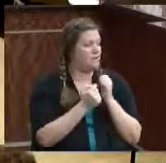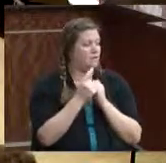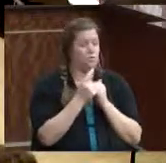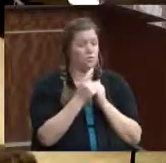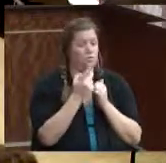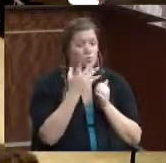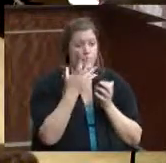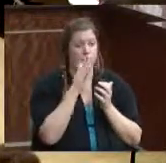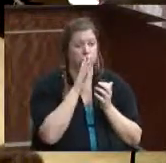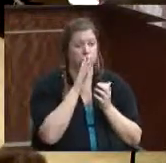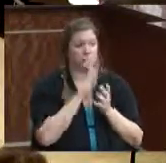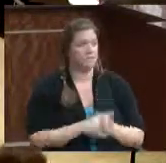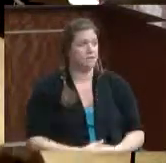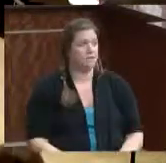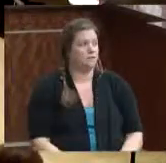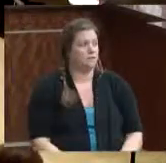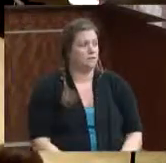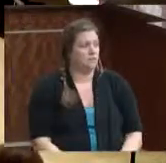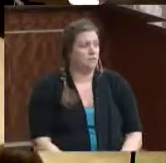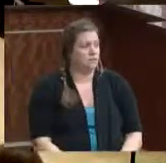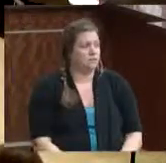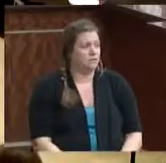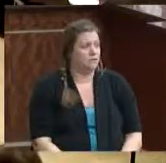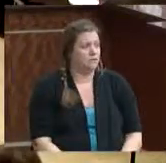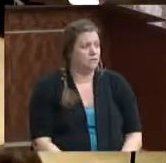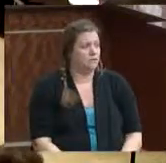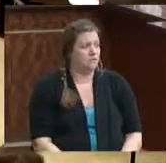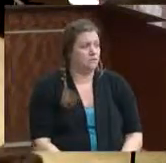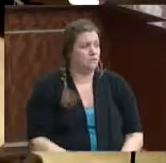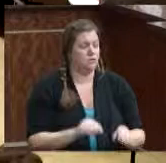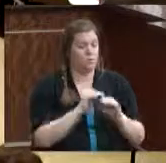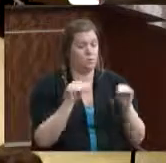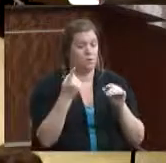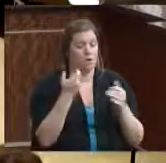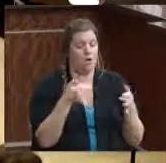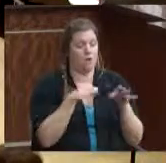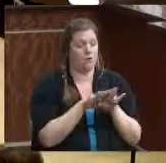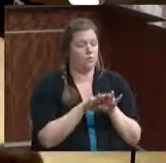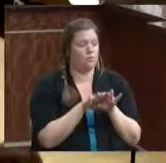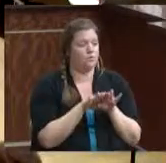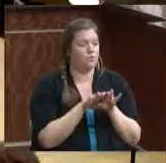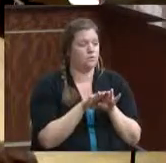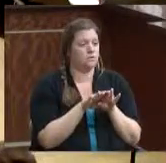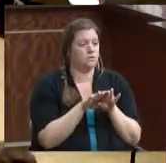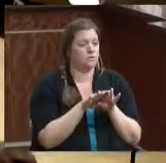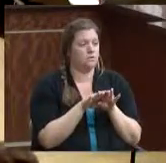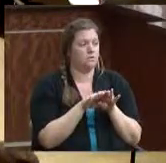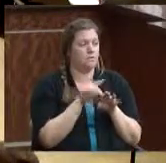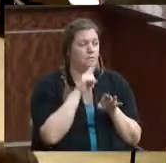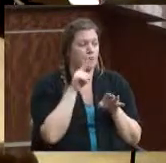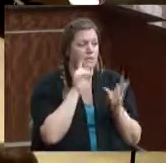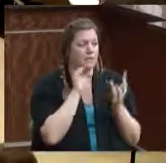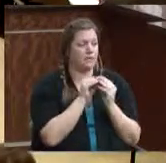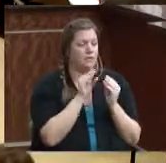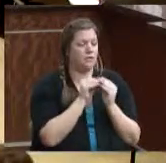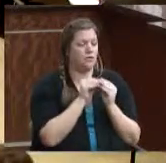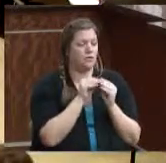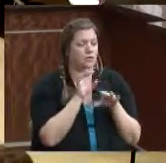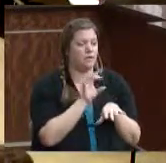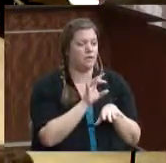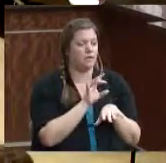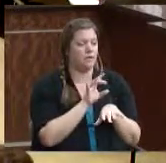who would like to speak? Seeing no one, I'll close the public hearing